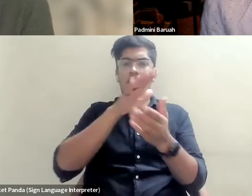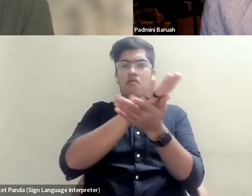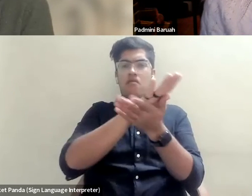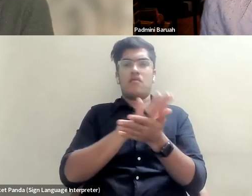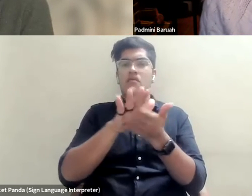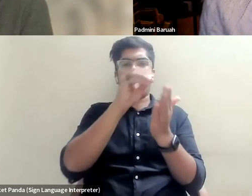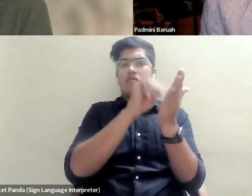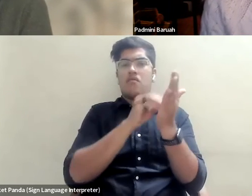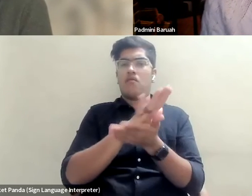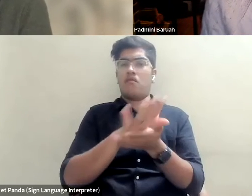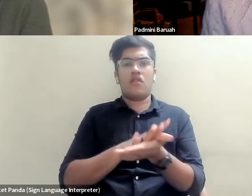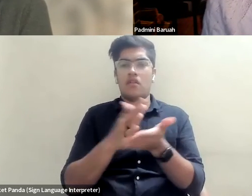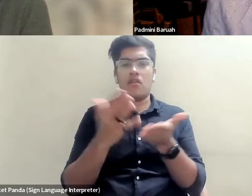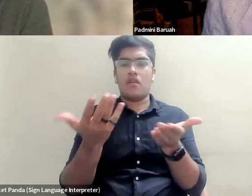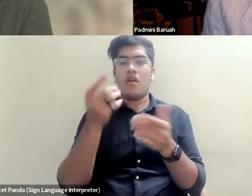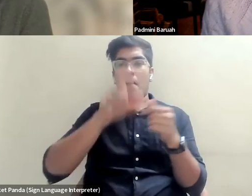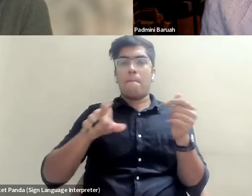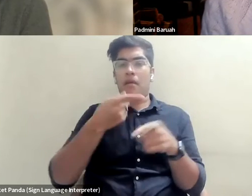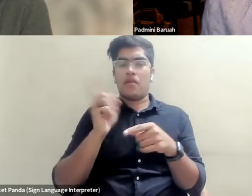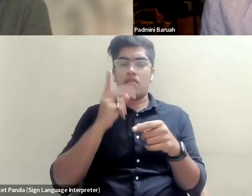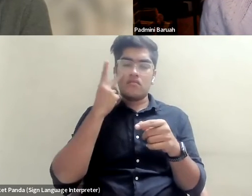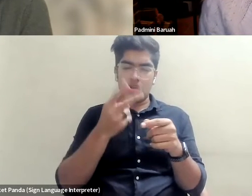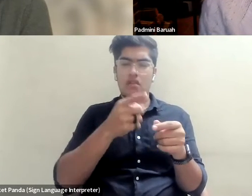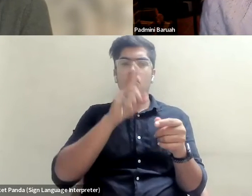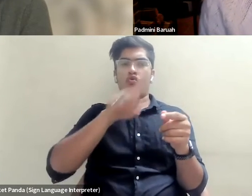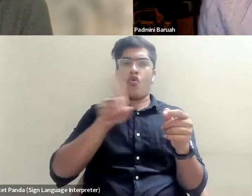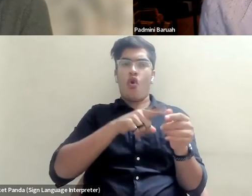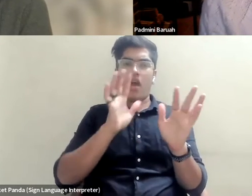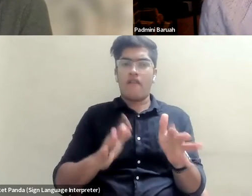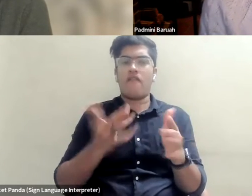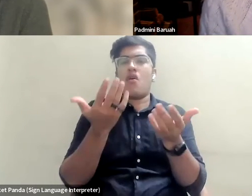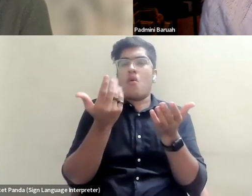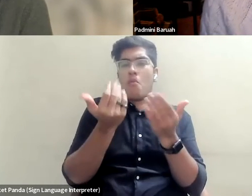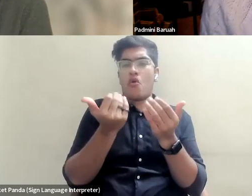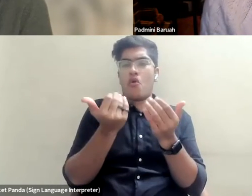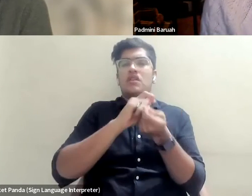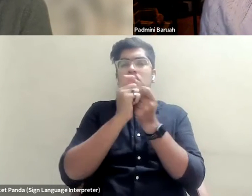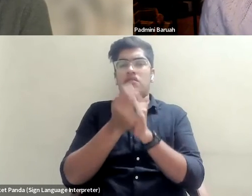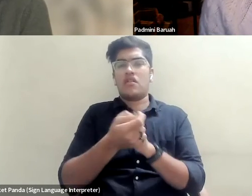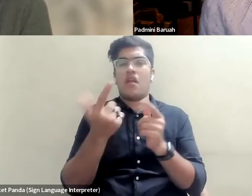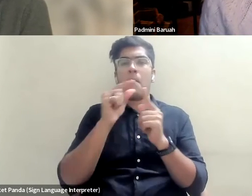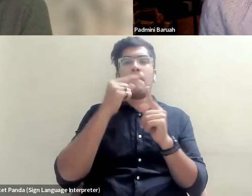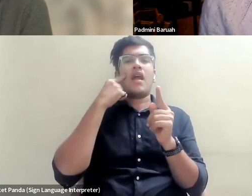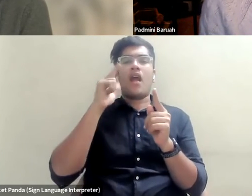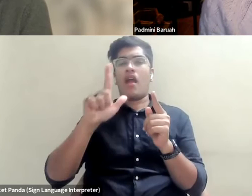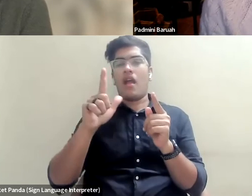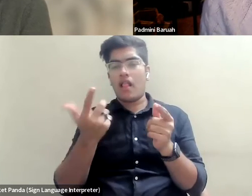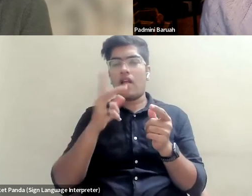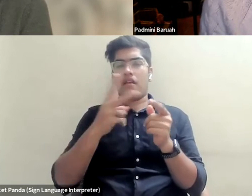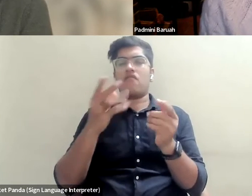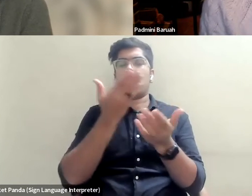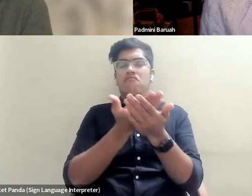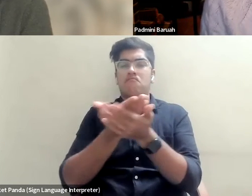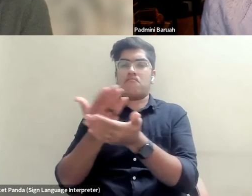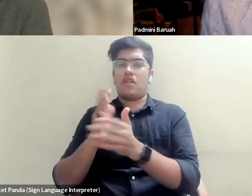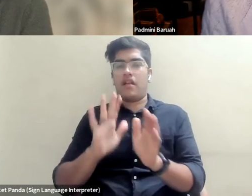And hopefully in the future, we will see petitions or public interest litigations about this. As things stand now,